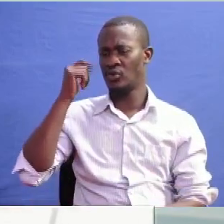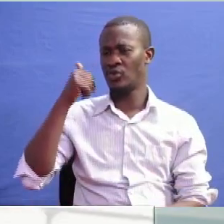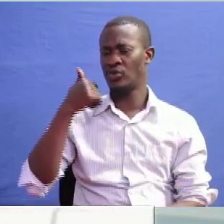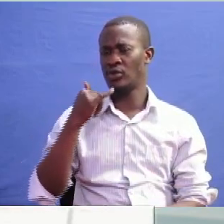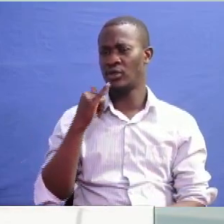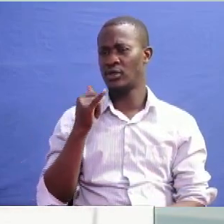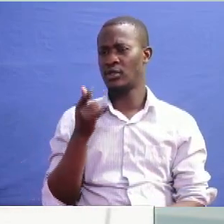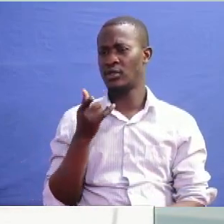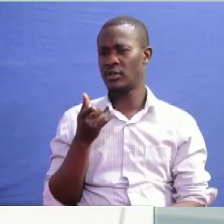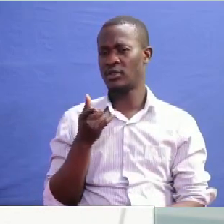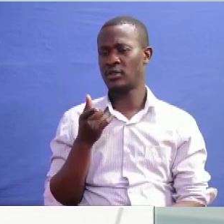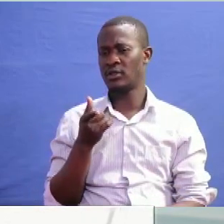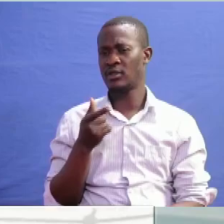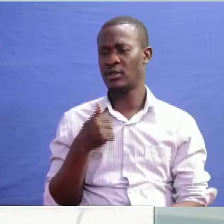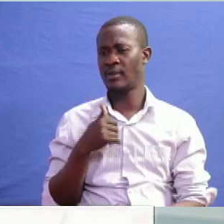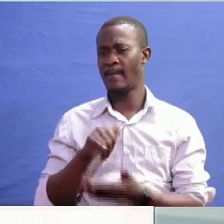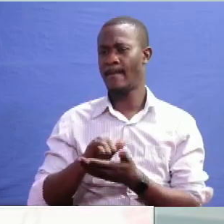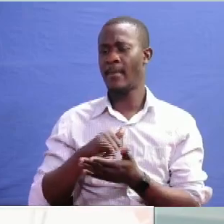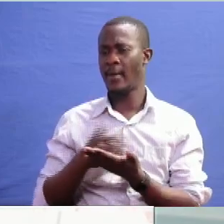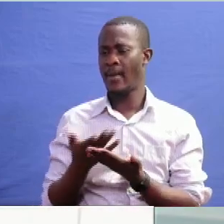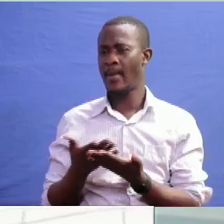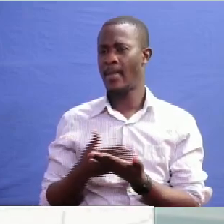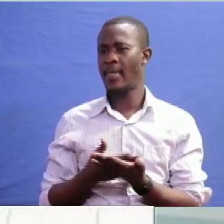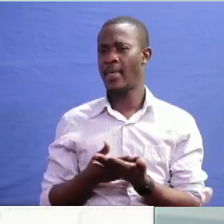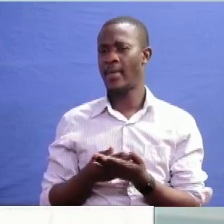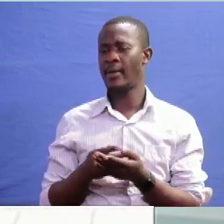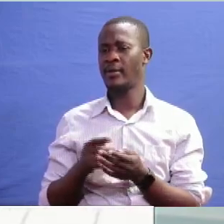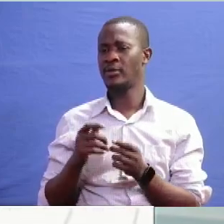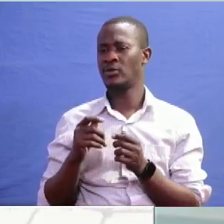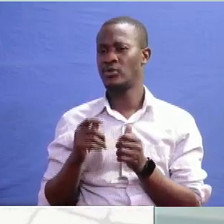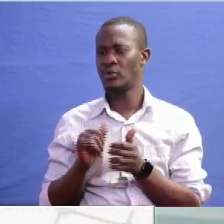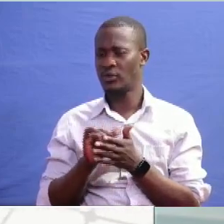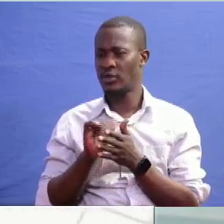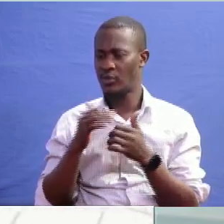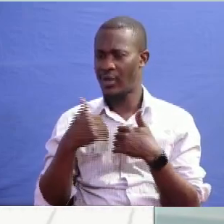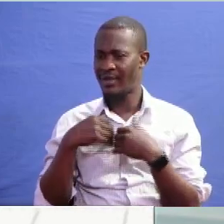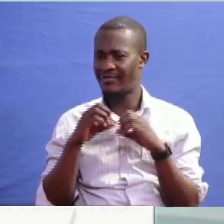now, the